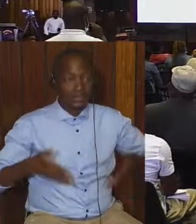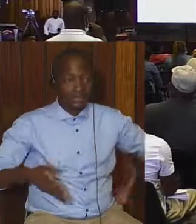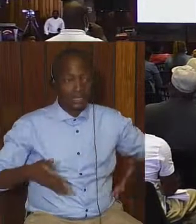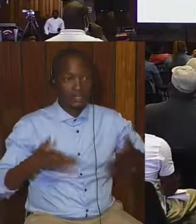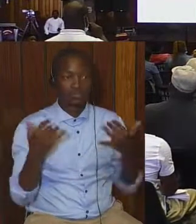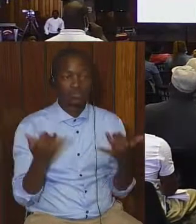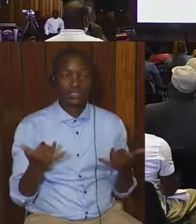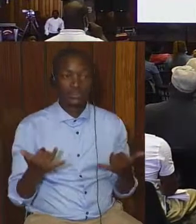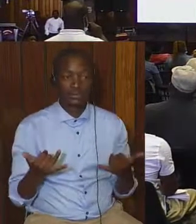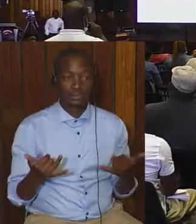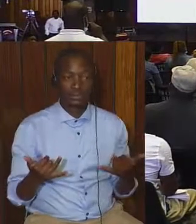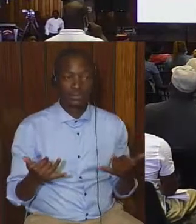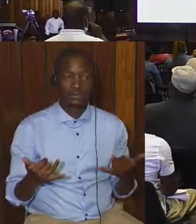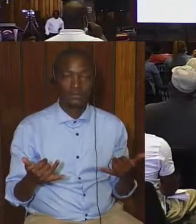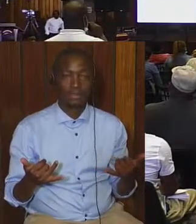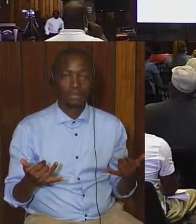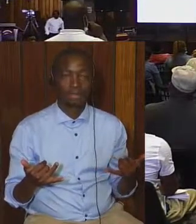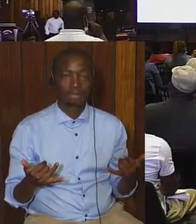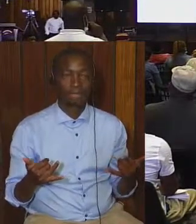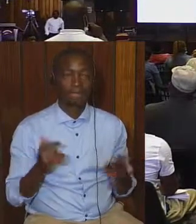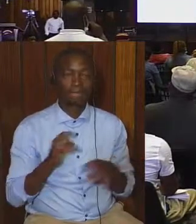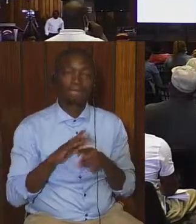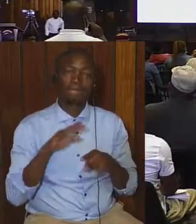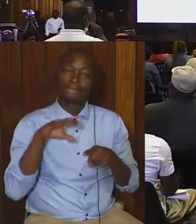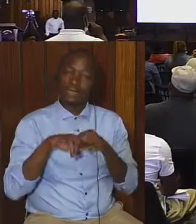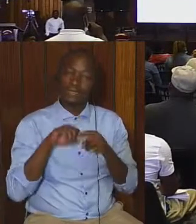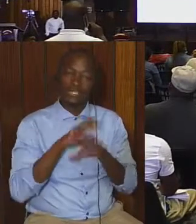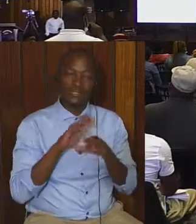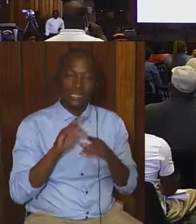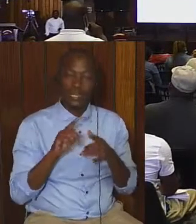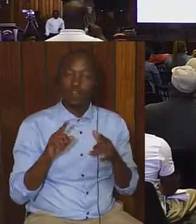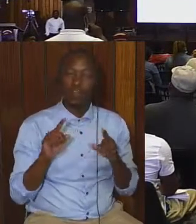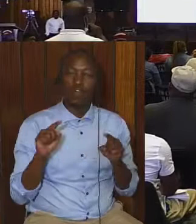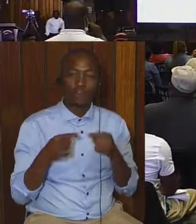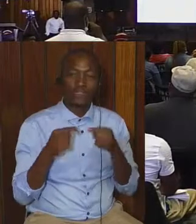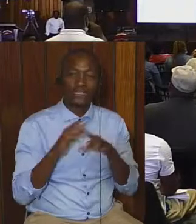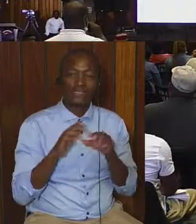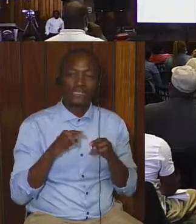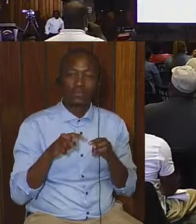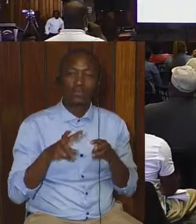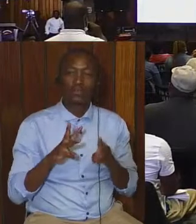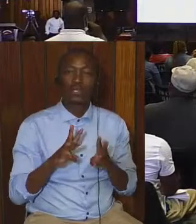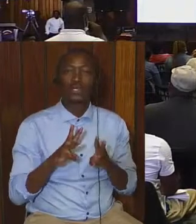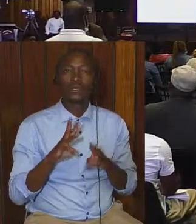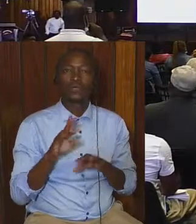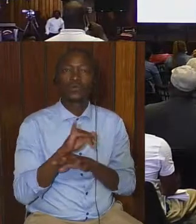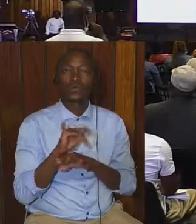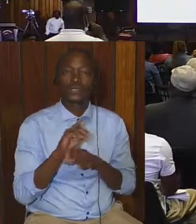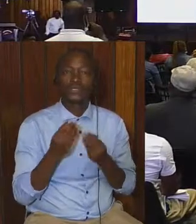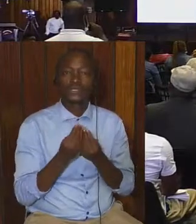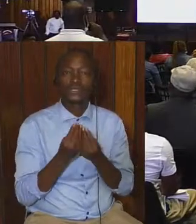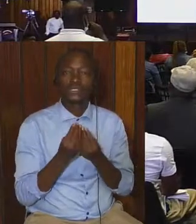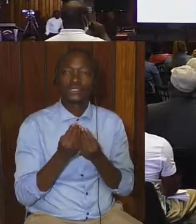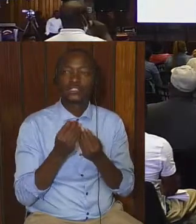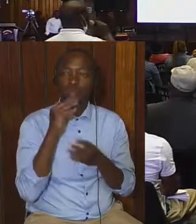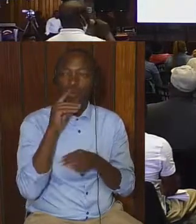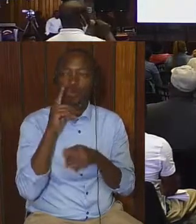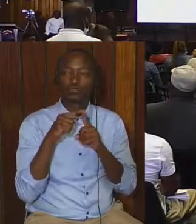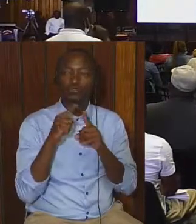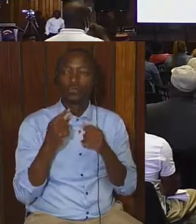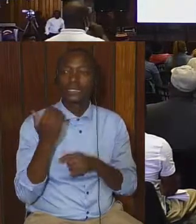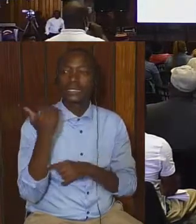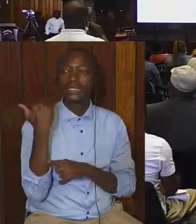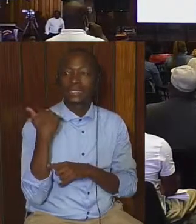today. I take strong offense in the manner in which she addressed me yesterday